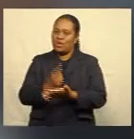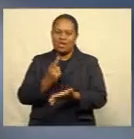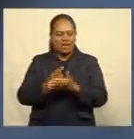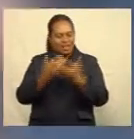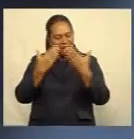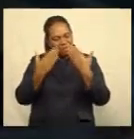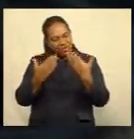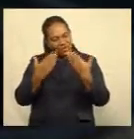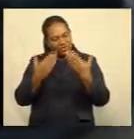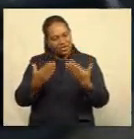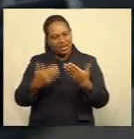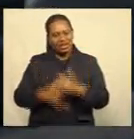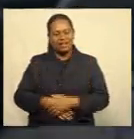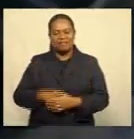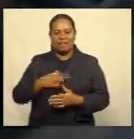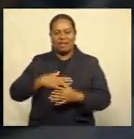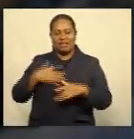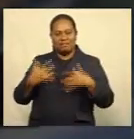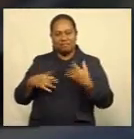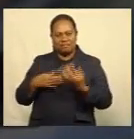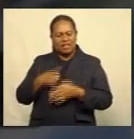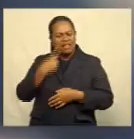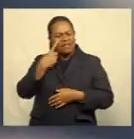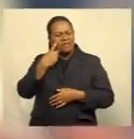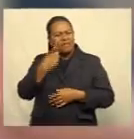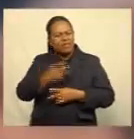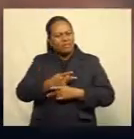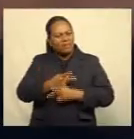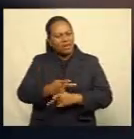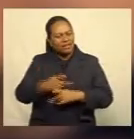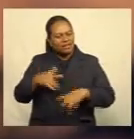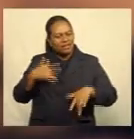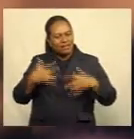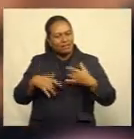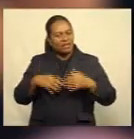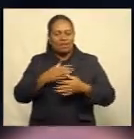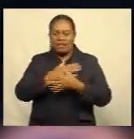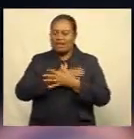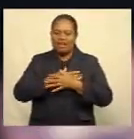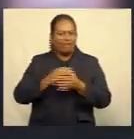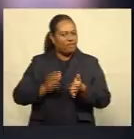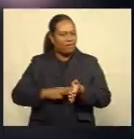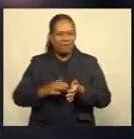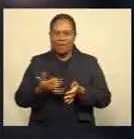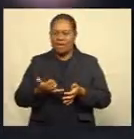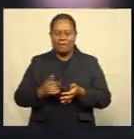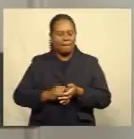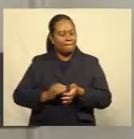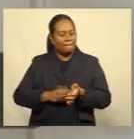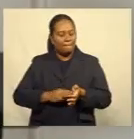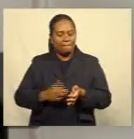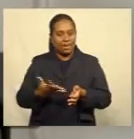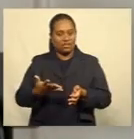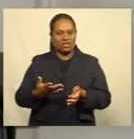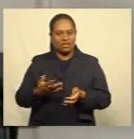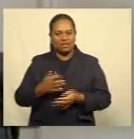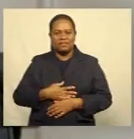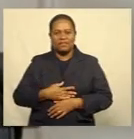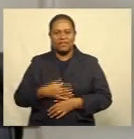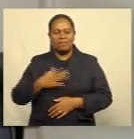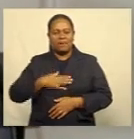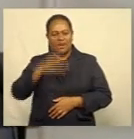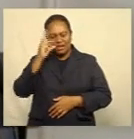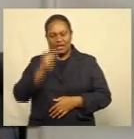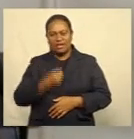that I took. Most people don't find their passion in life. I love magic. Magic is me. My name's Kid